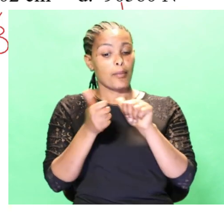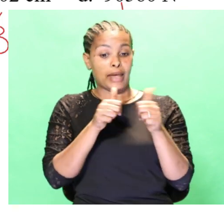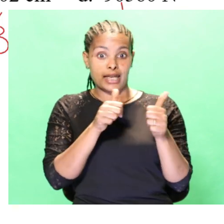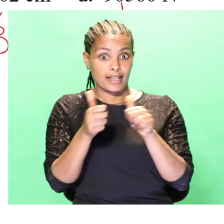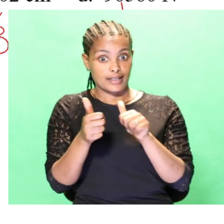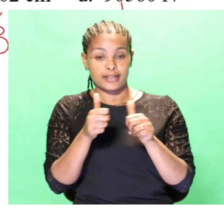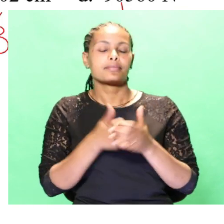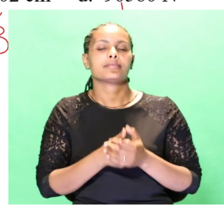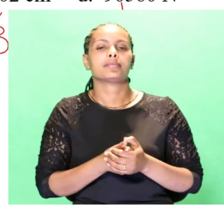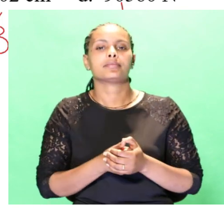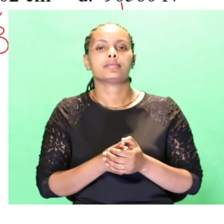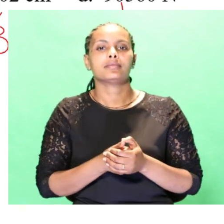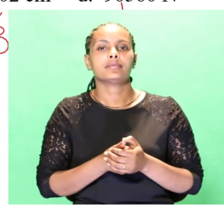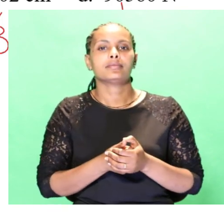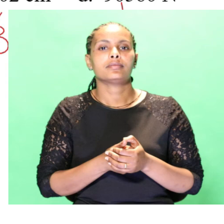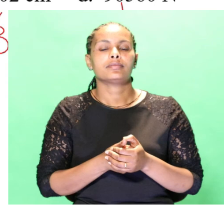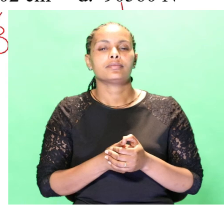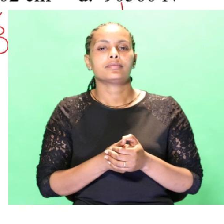Ambiguous.